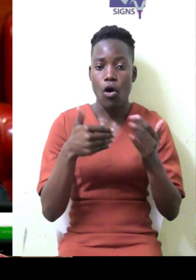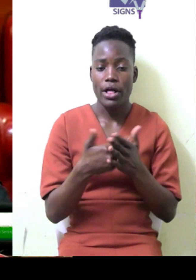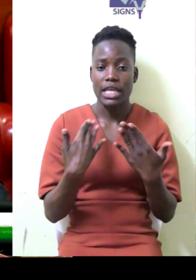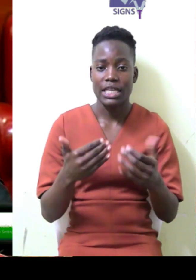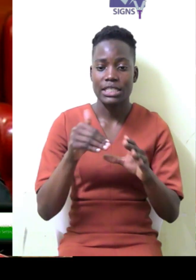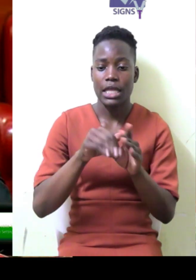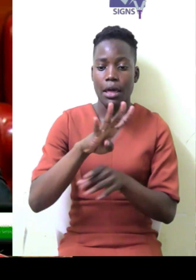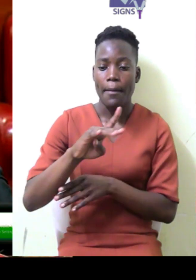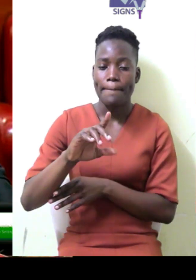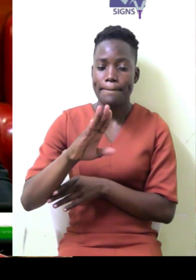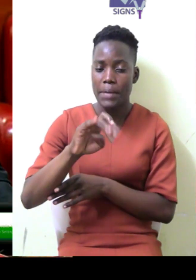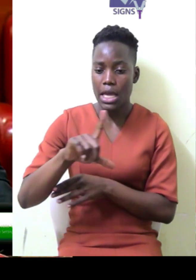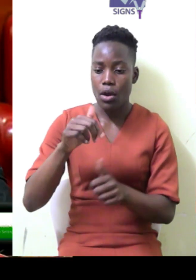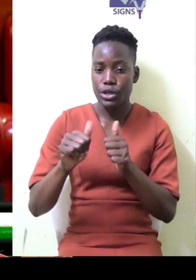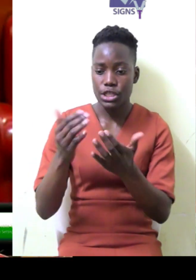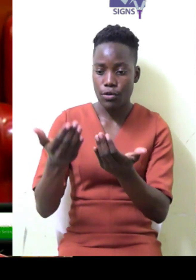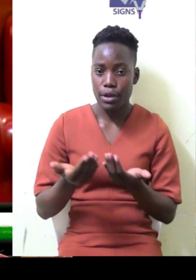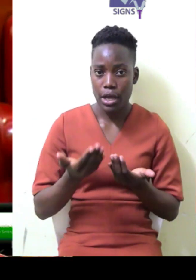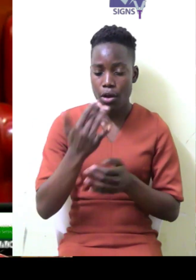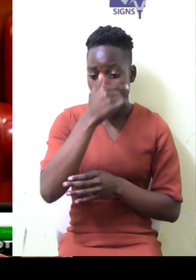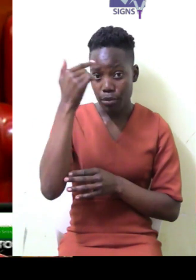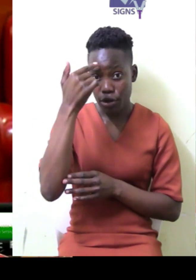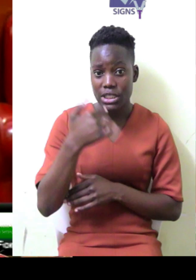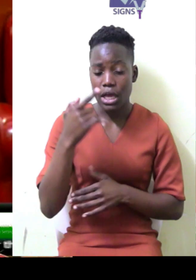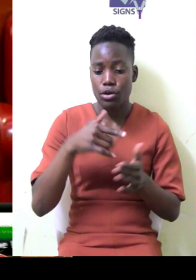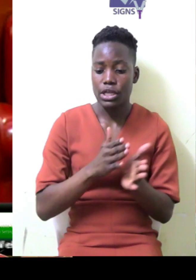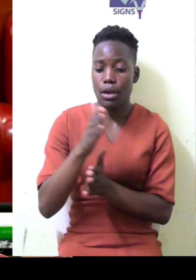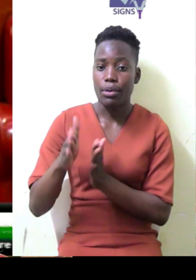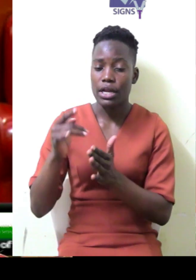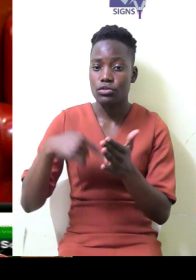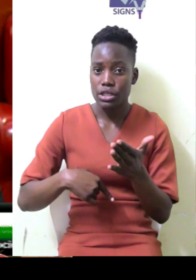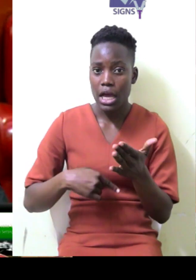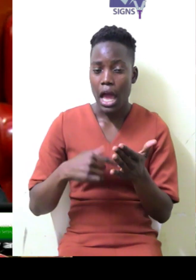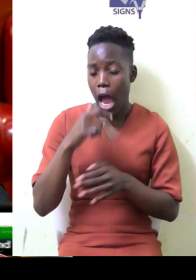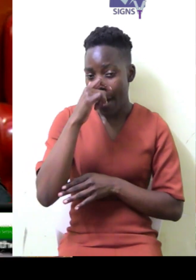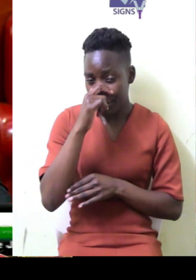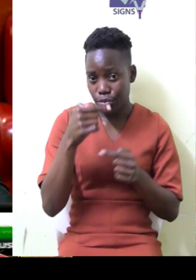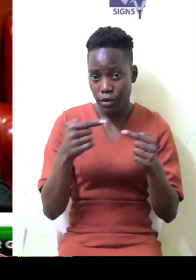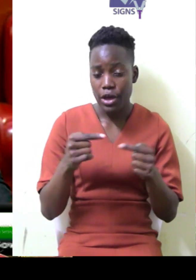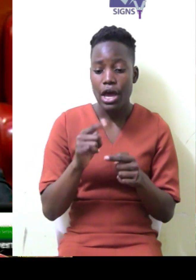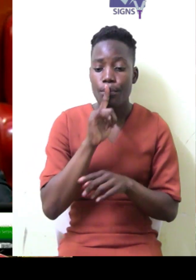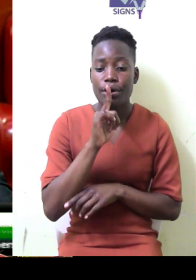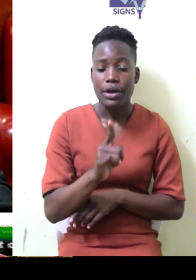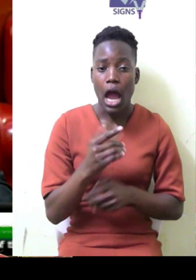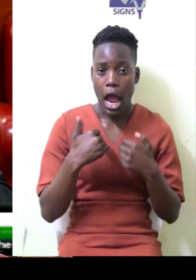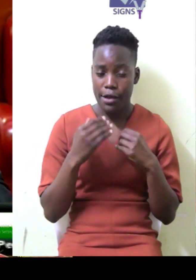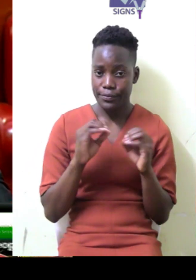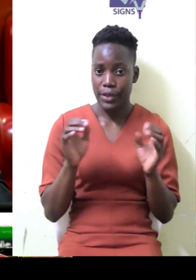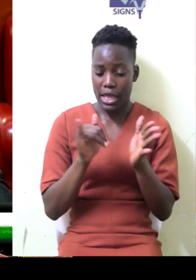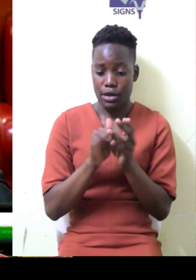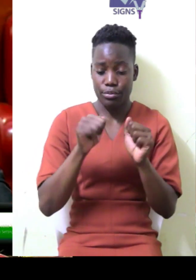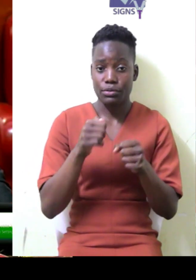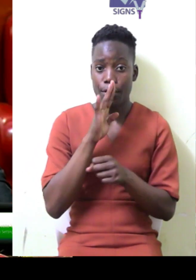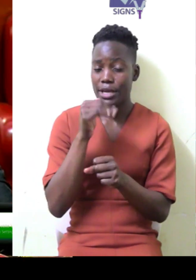the bill that they will bring. Because to say we intend to is a wish proposition. There is no assurance that it will be